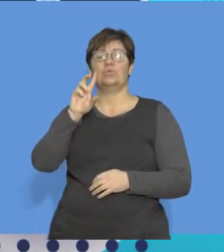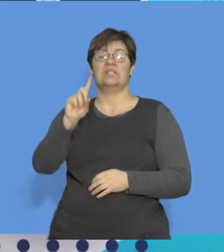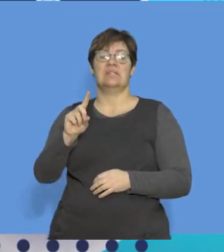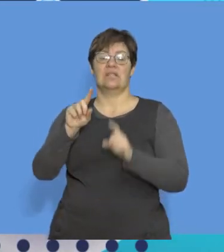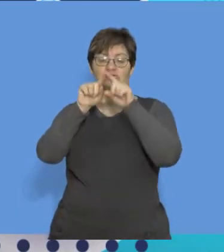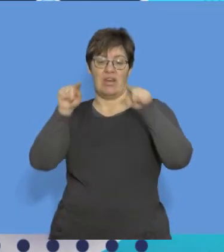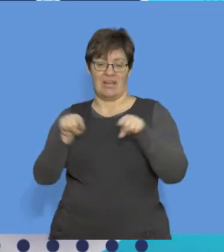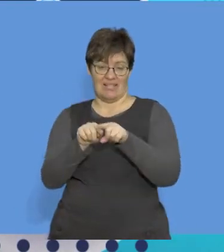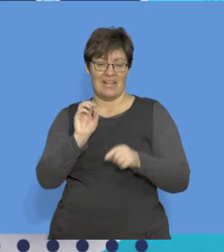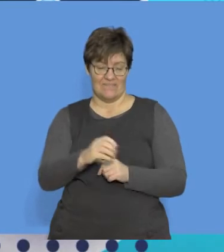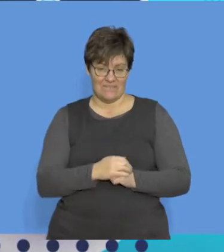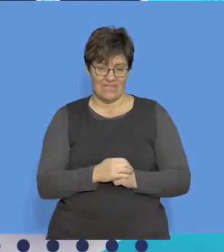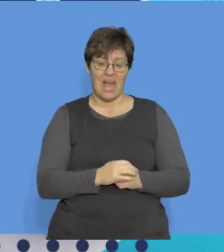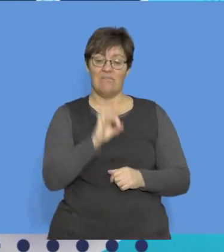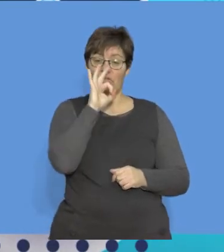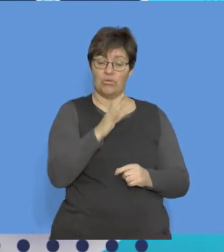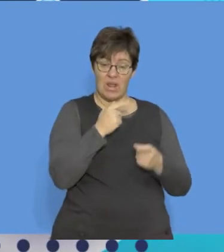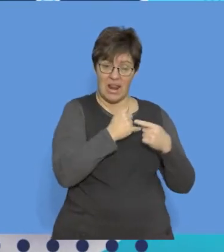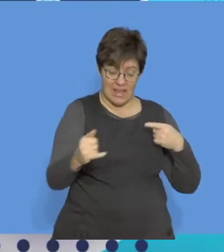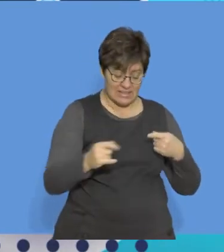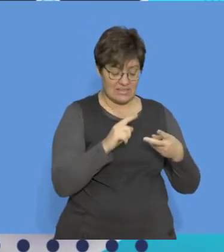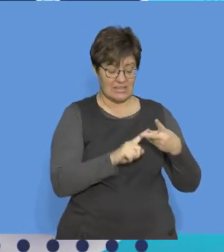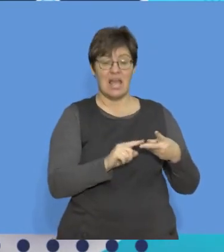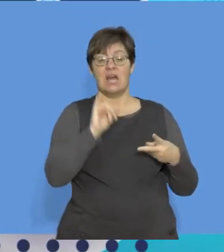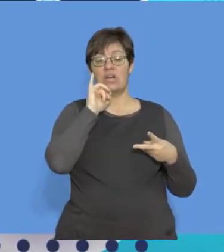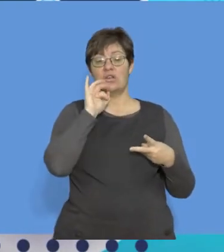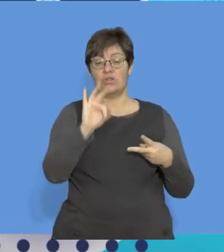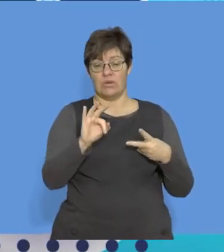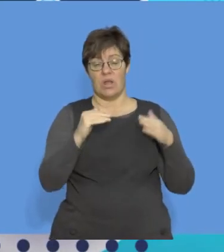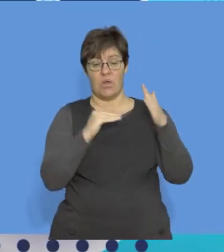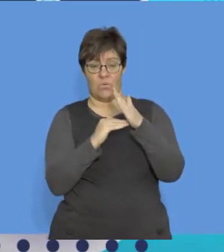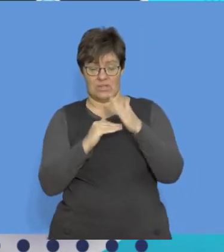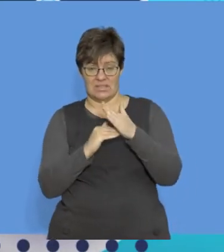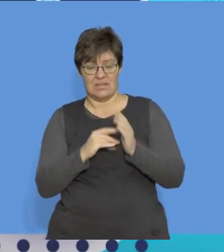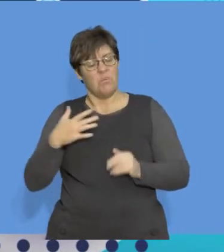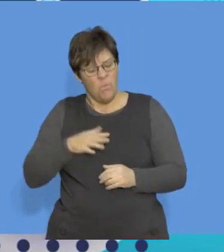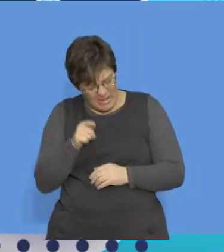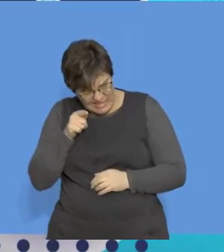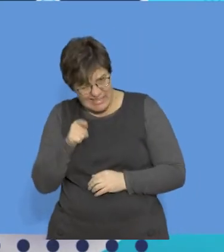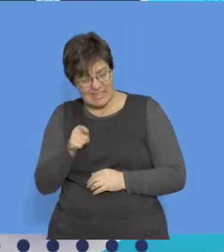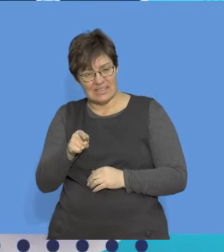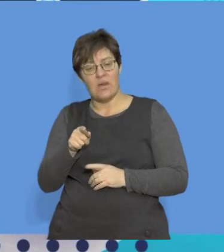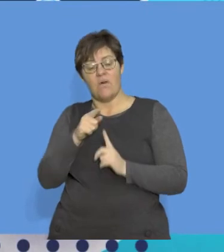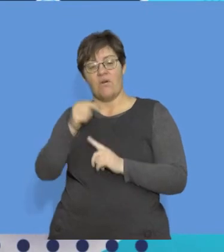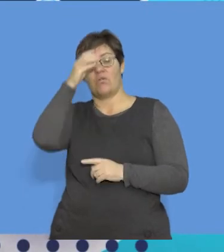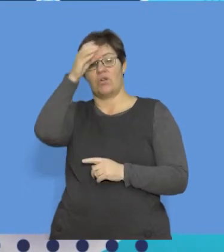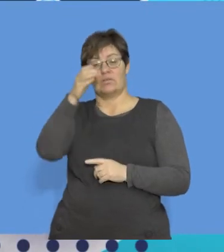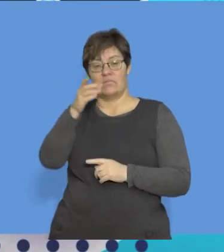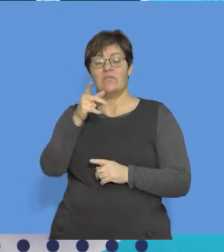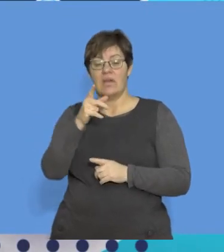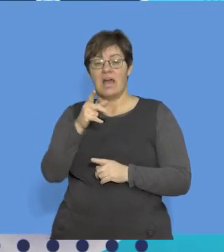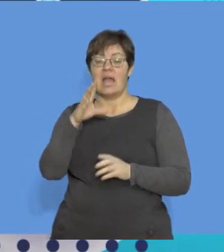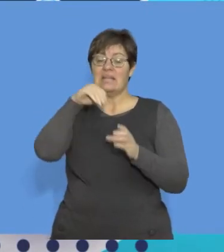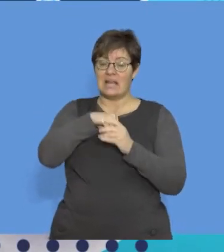triangle that has 3 lines and 3 vertices. So that's what you try and do with this concept of inductive